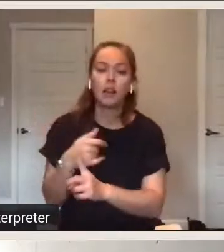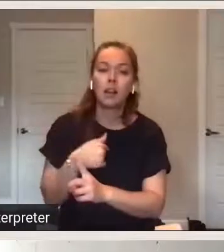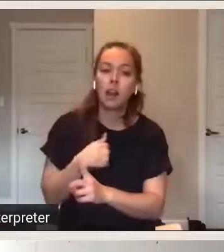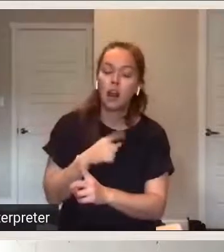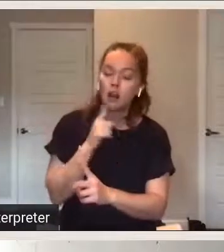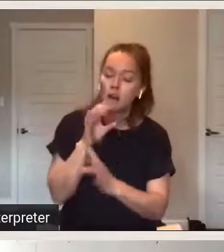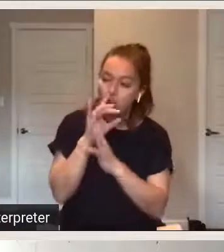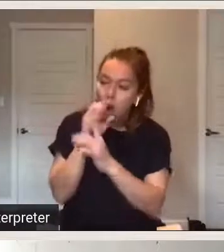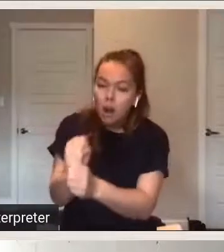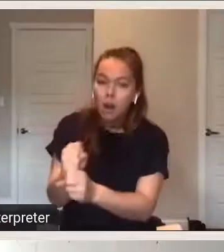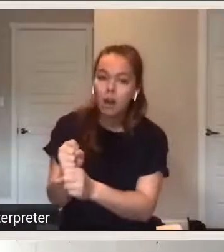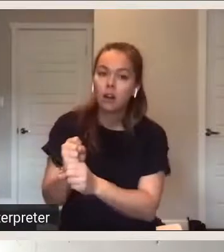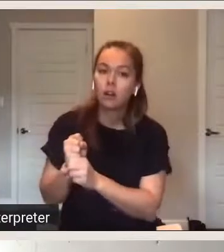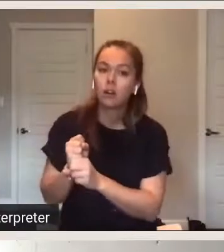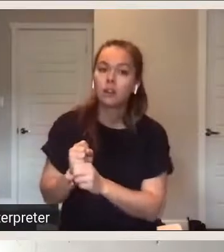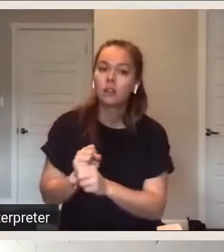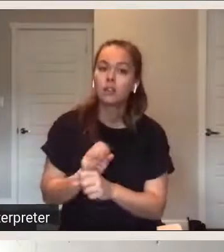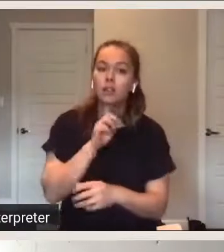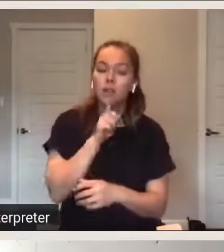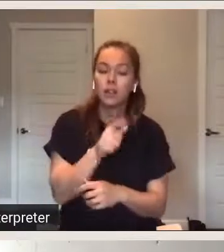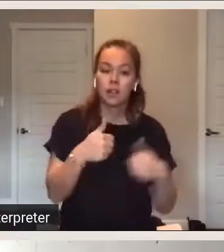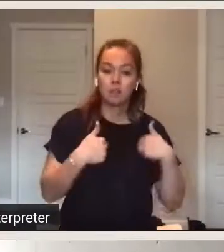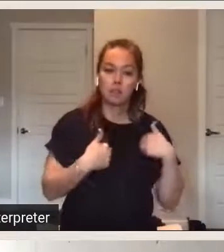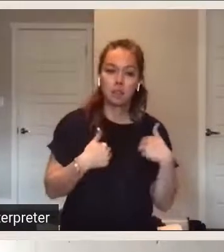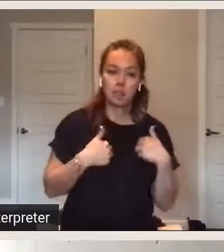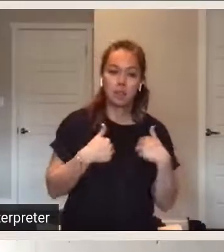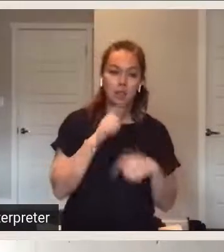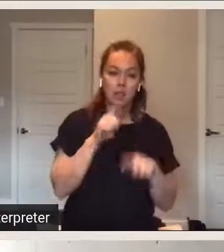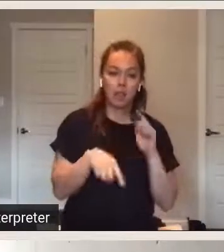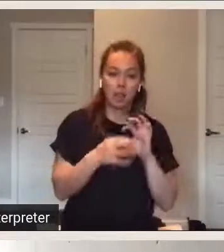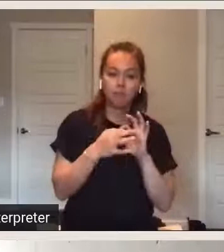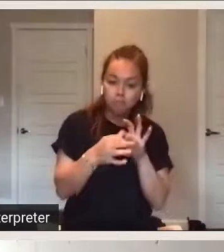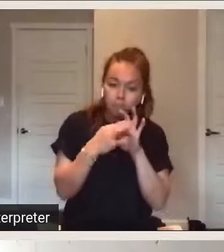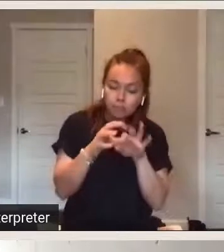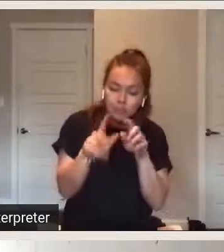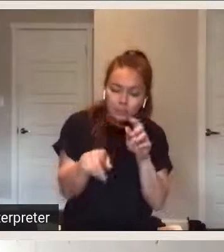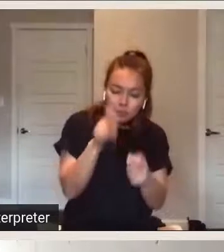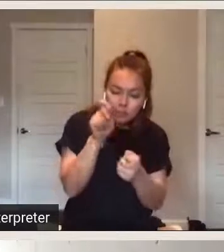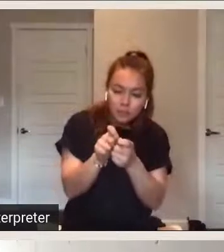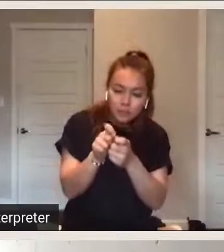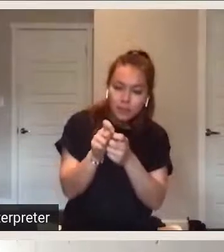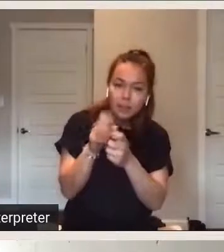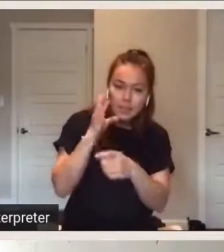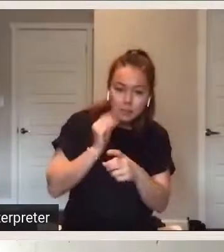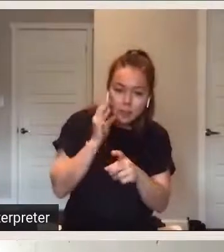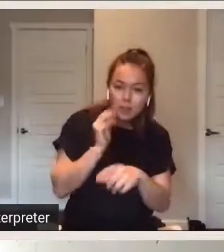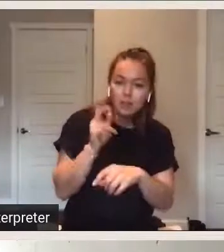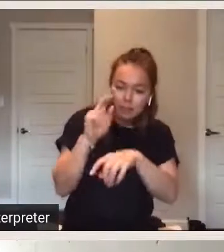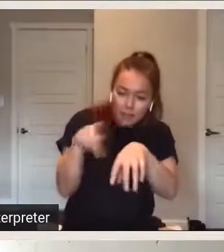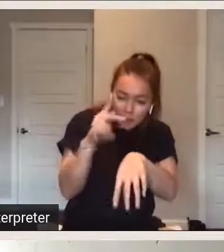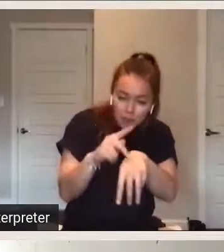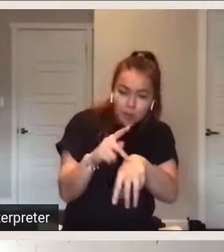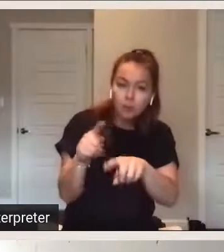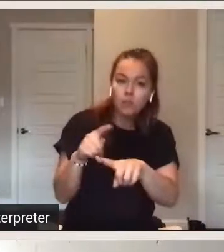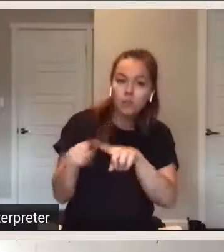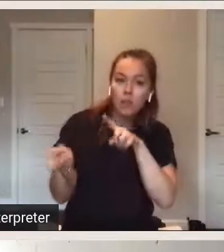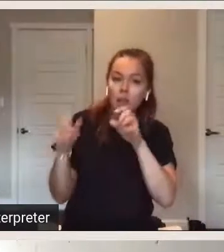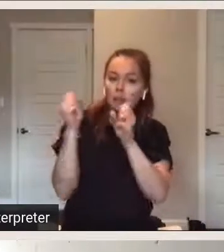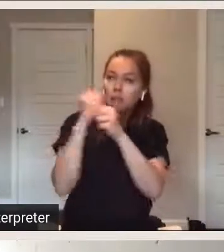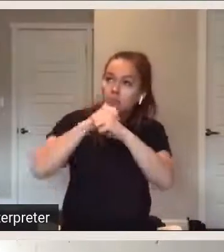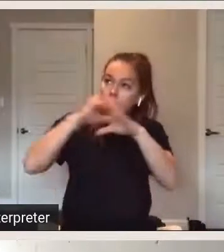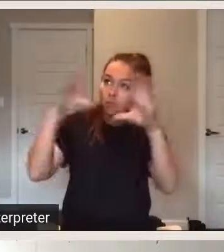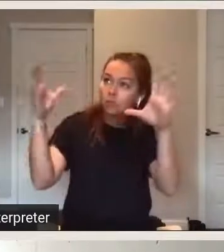even though I couldn't connect to the specificity of the experience. Just the idea of going home or